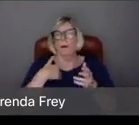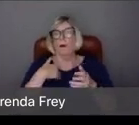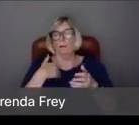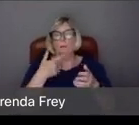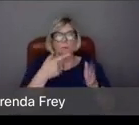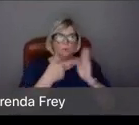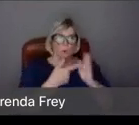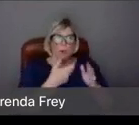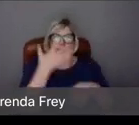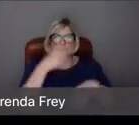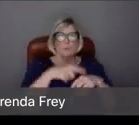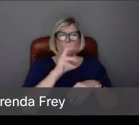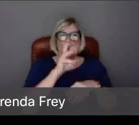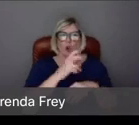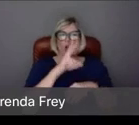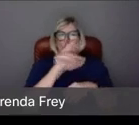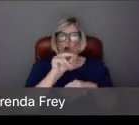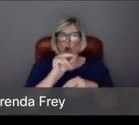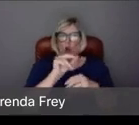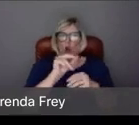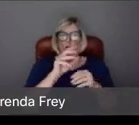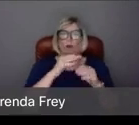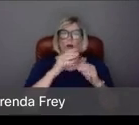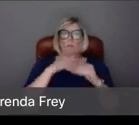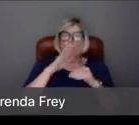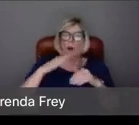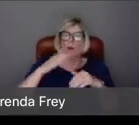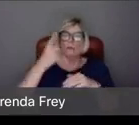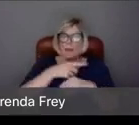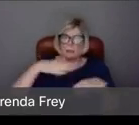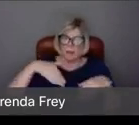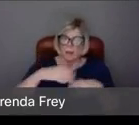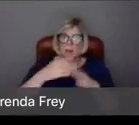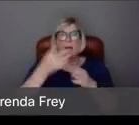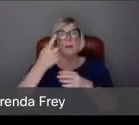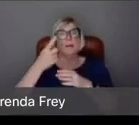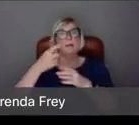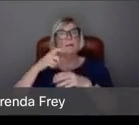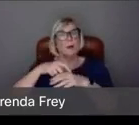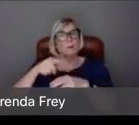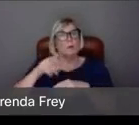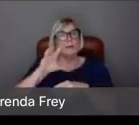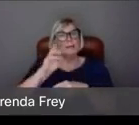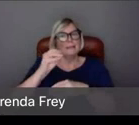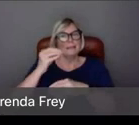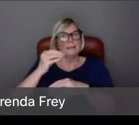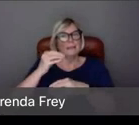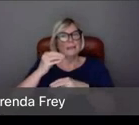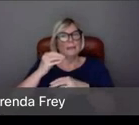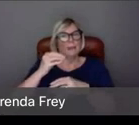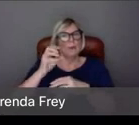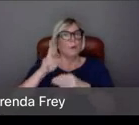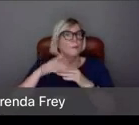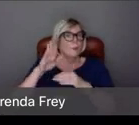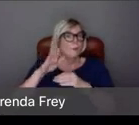you were 30 plus days late, 60 plus days late, and 90 plus days late. So that there's a lot of